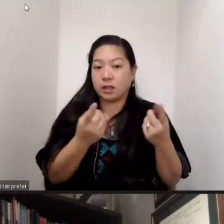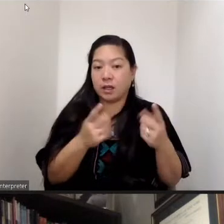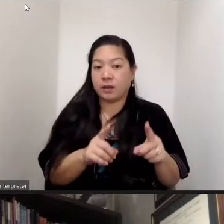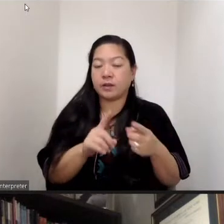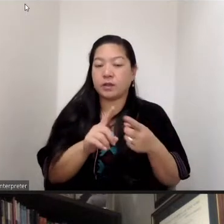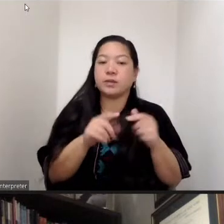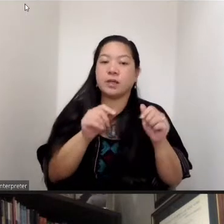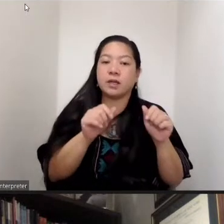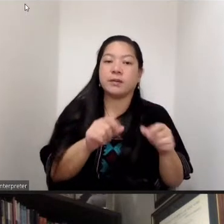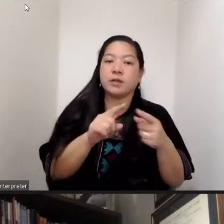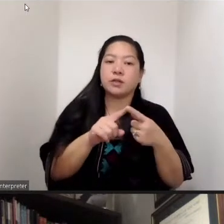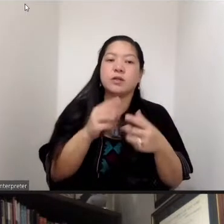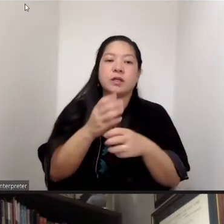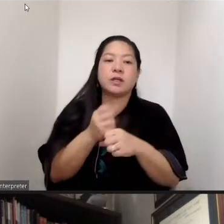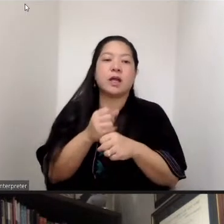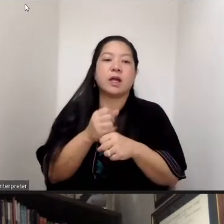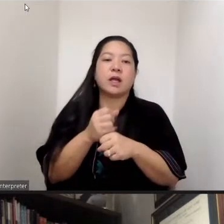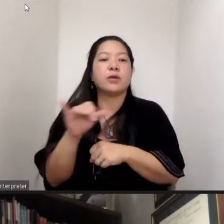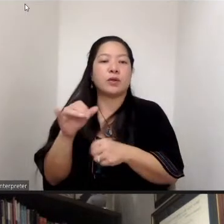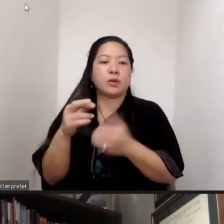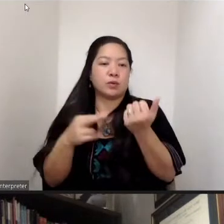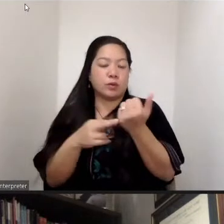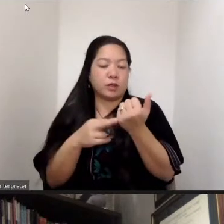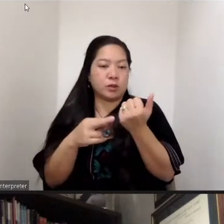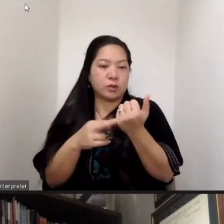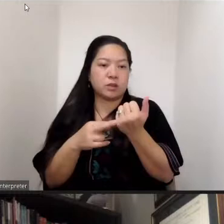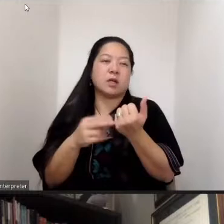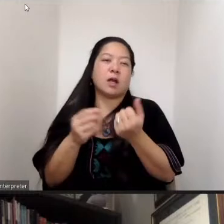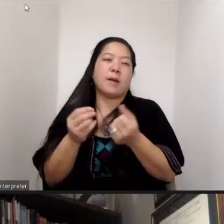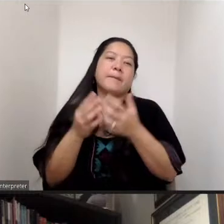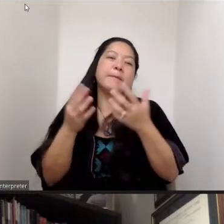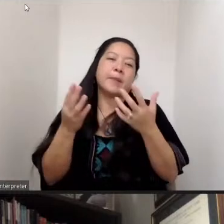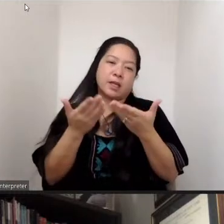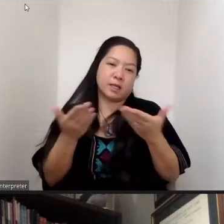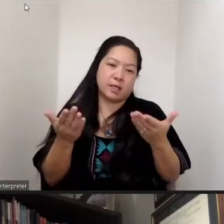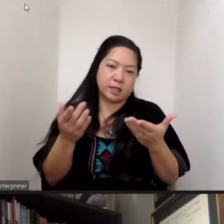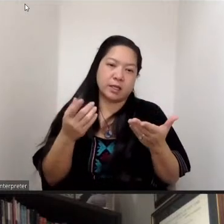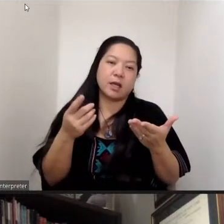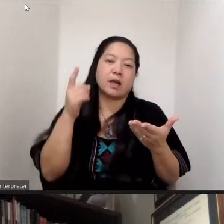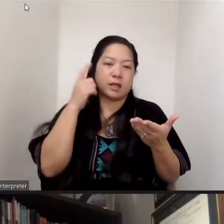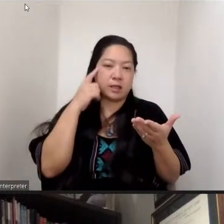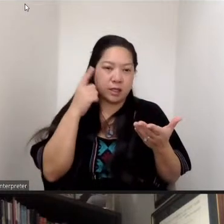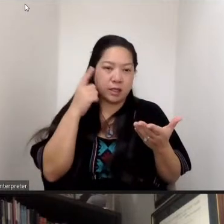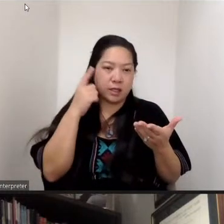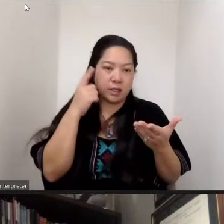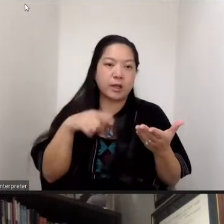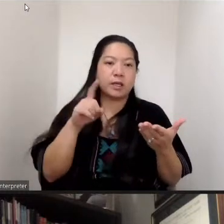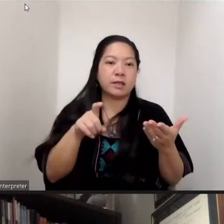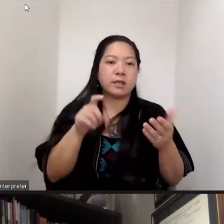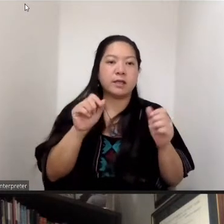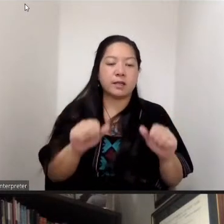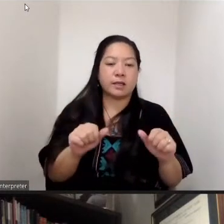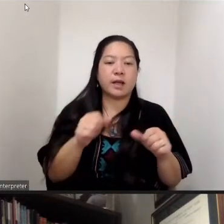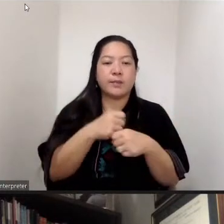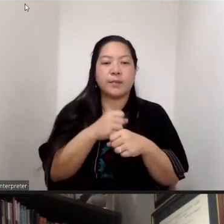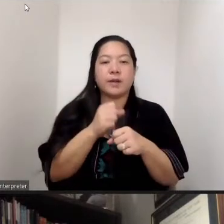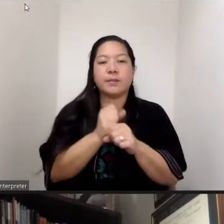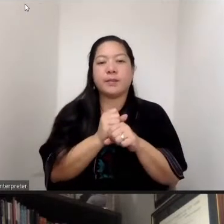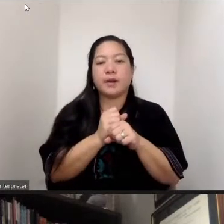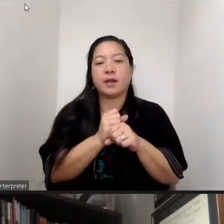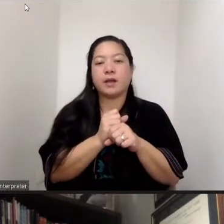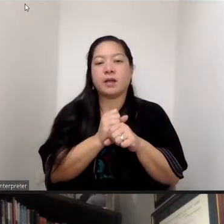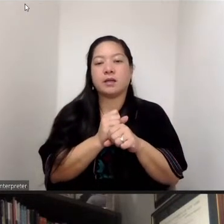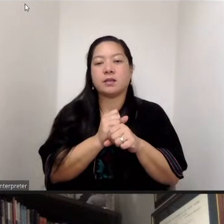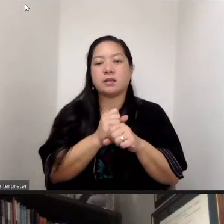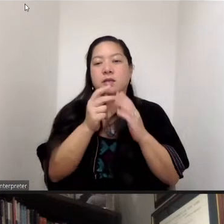to get those resources. Many things that I think we need to look at that can be made as